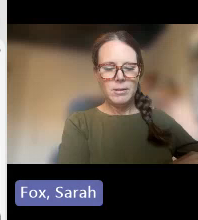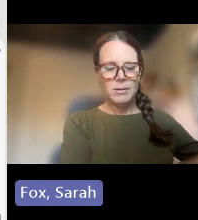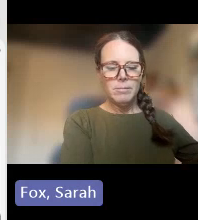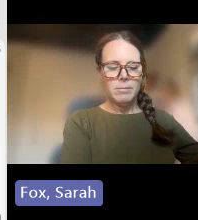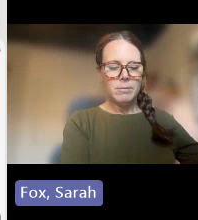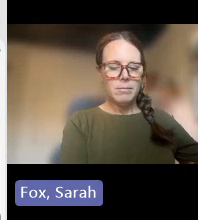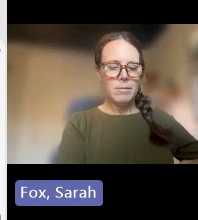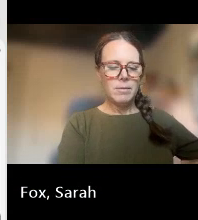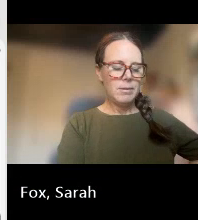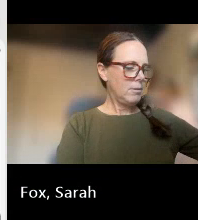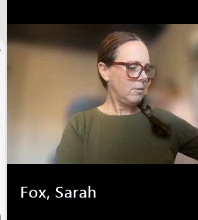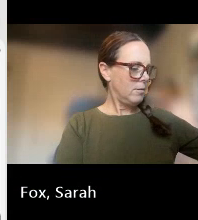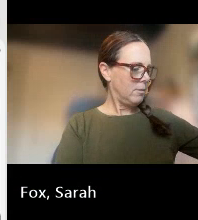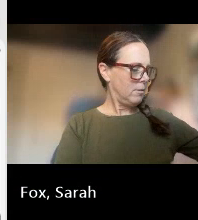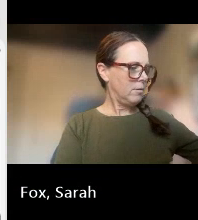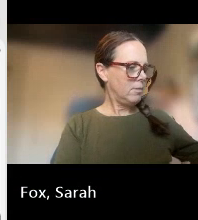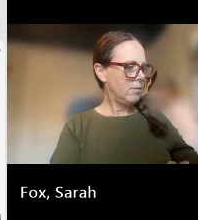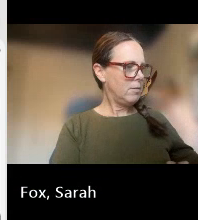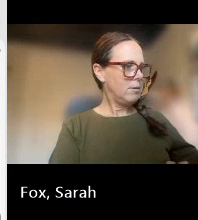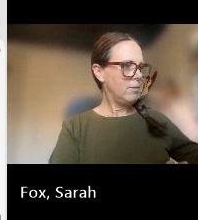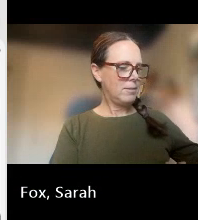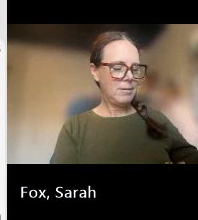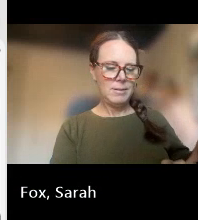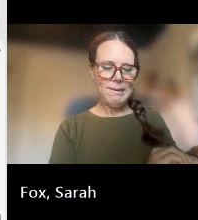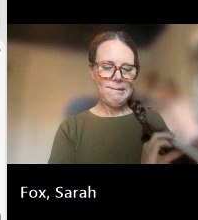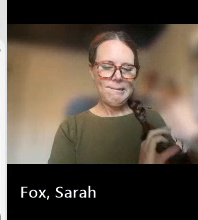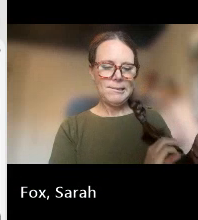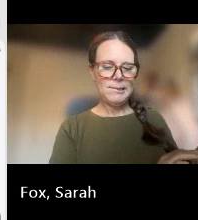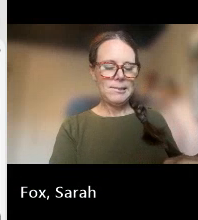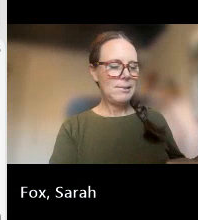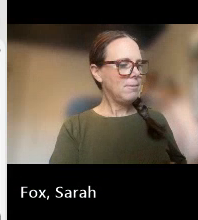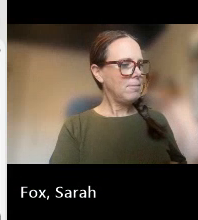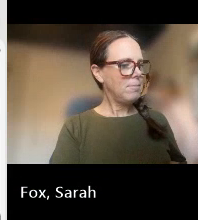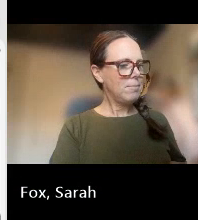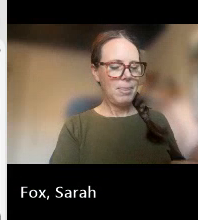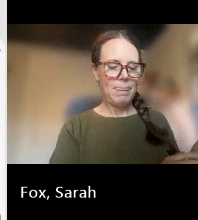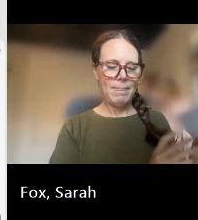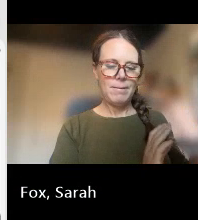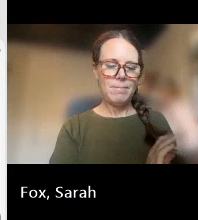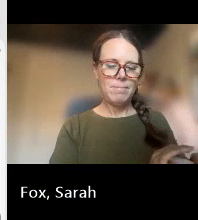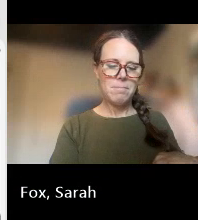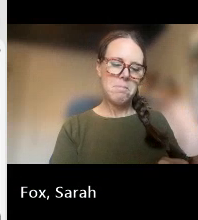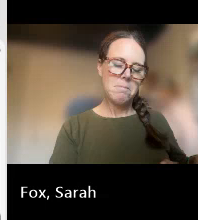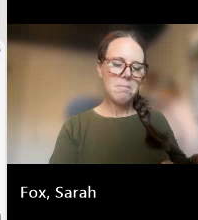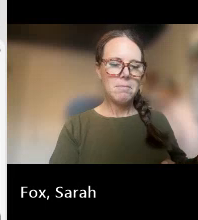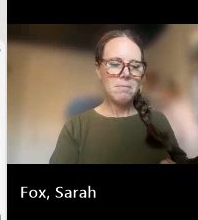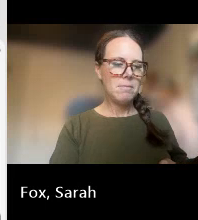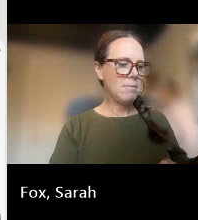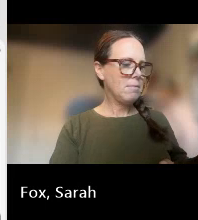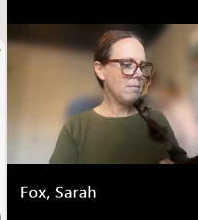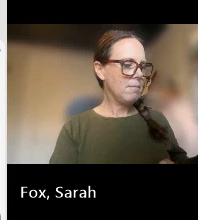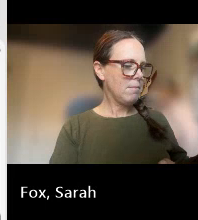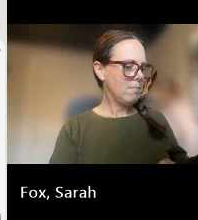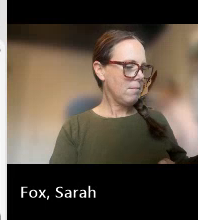far. Assuming the no's would move forward, we're still about $100,000